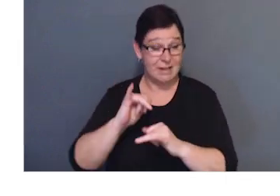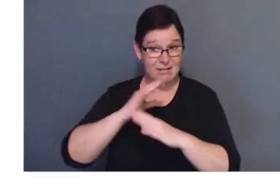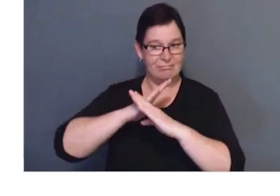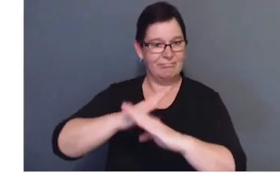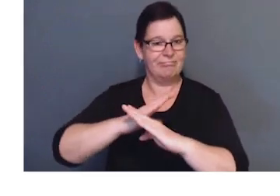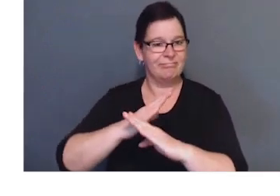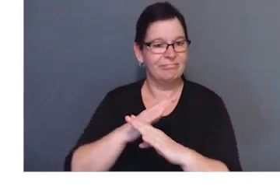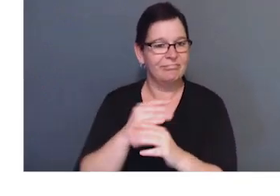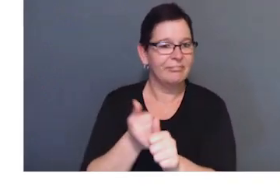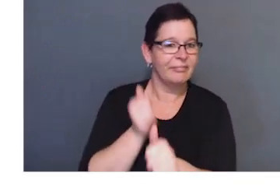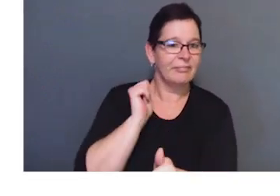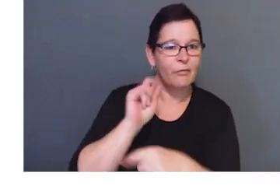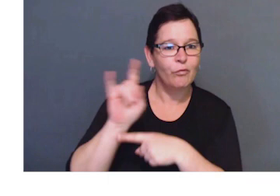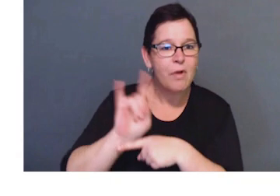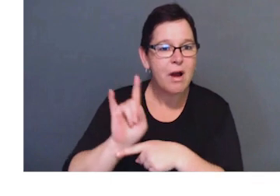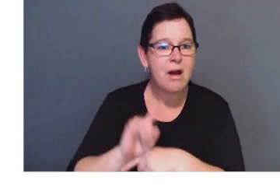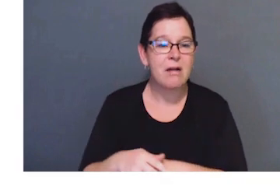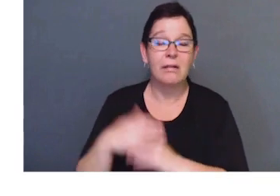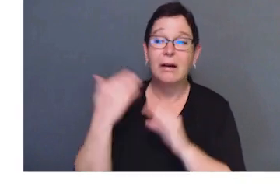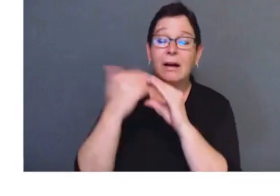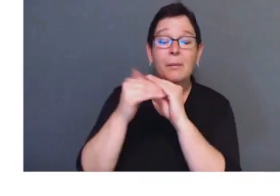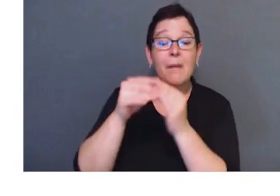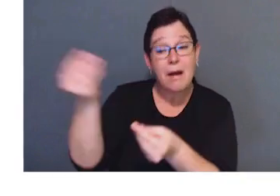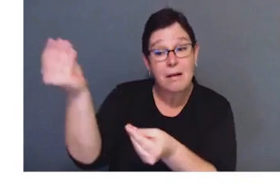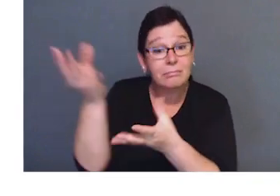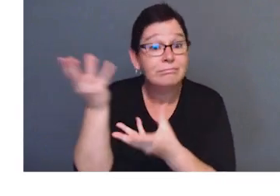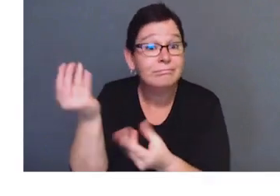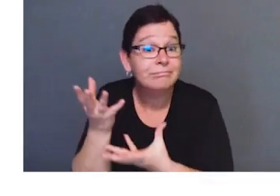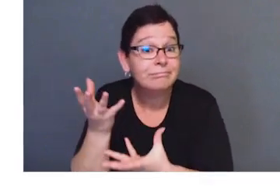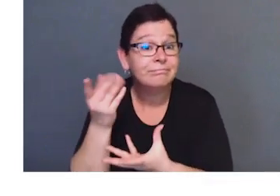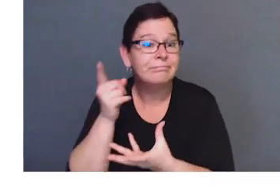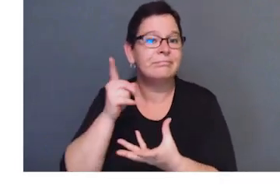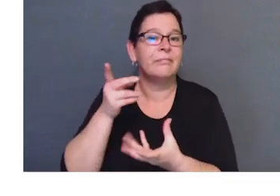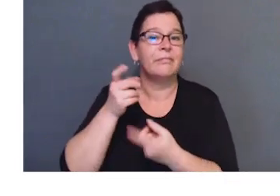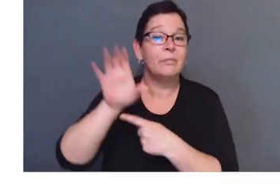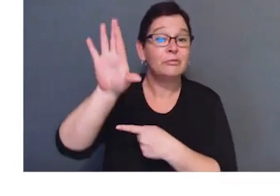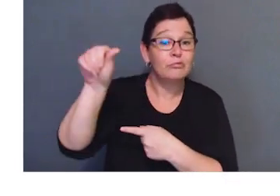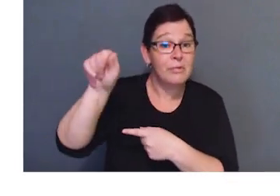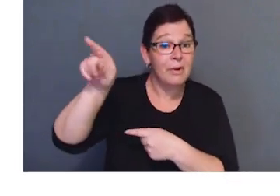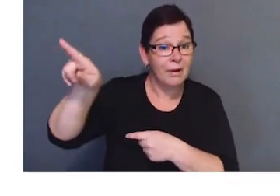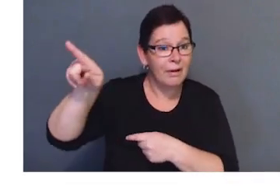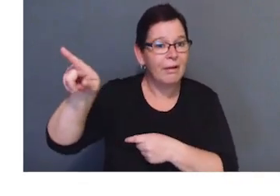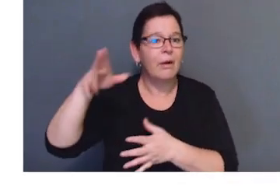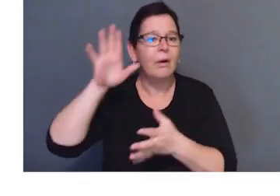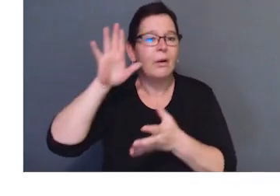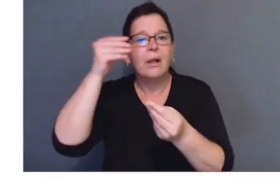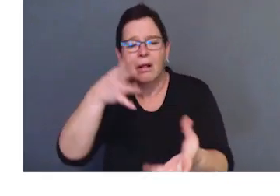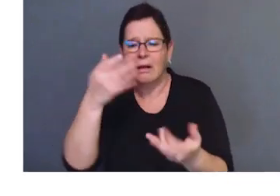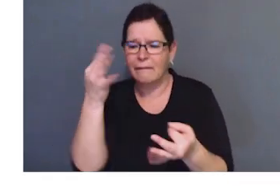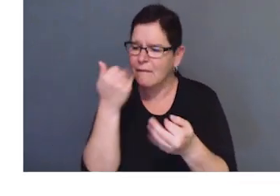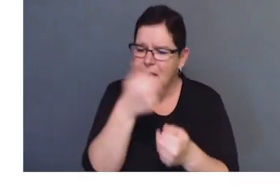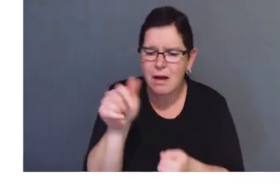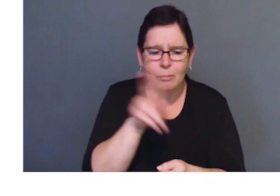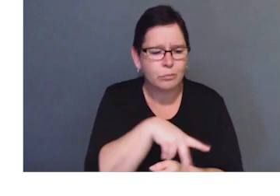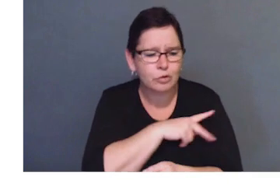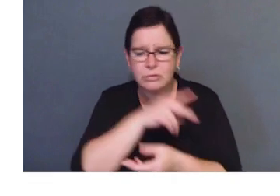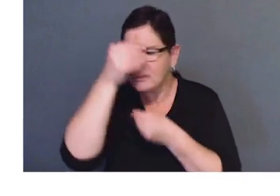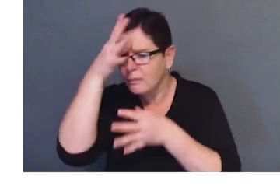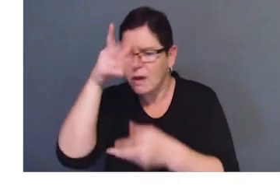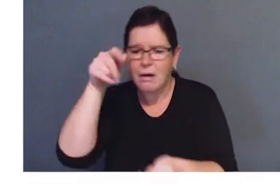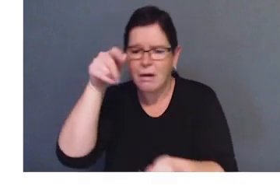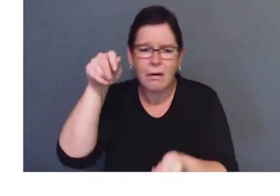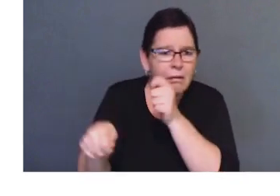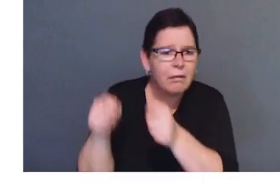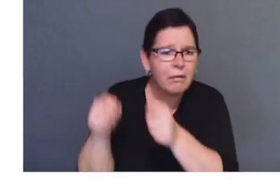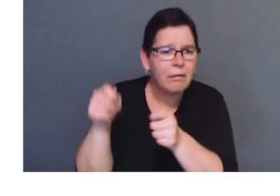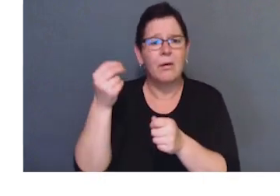My Account, or there is a CRA mail to view online. For more information on the CRA's digital services, go to the web address